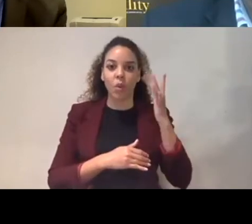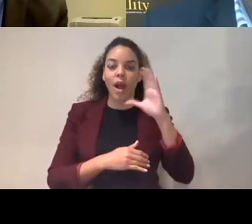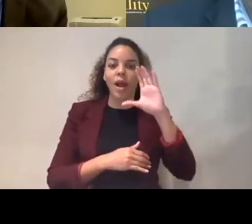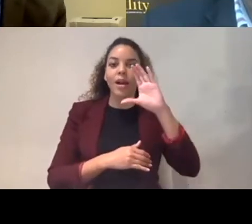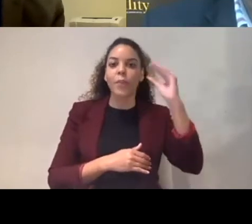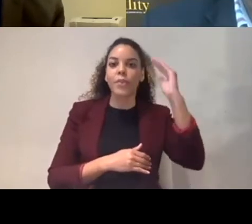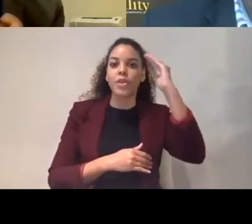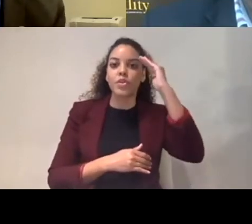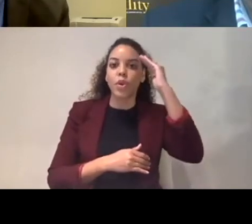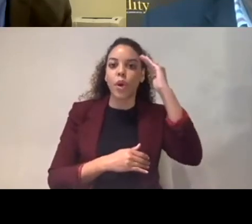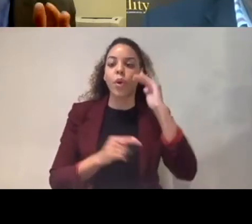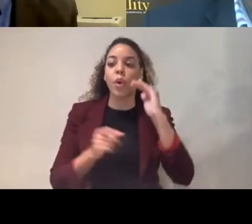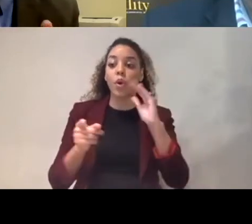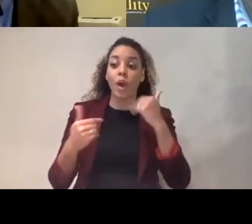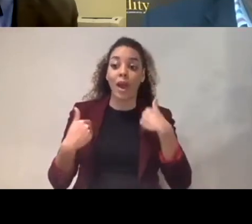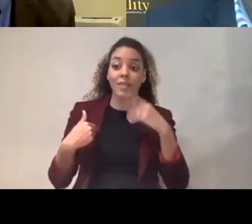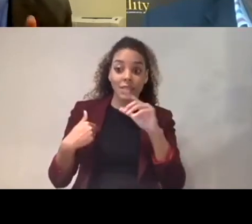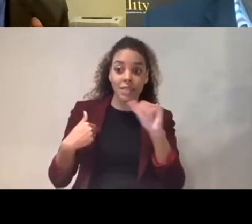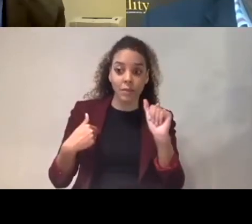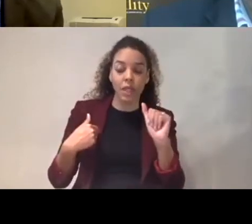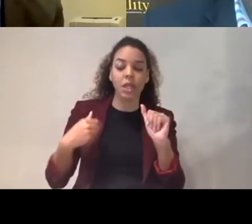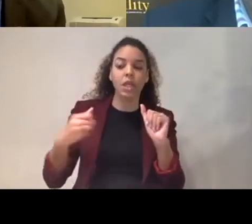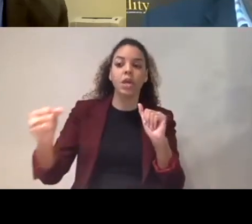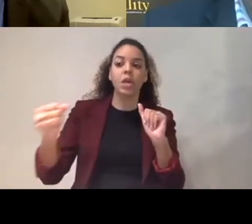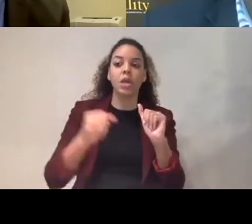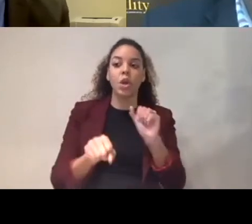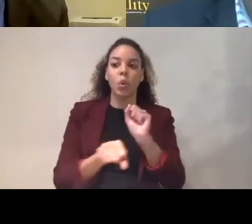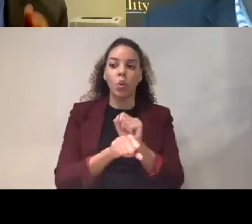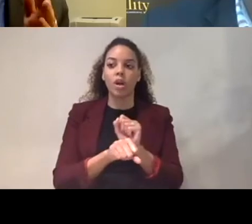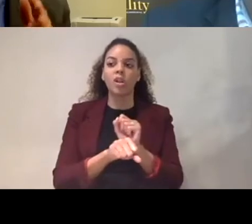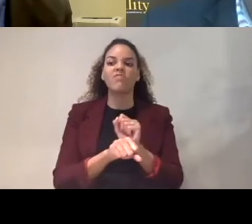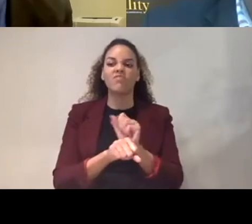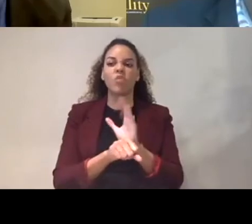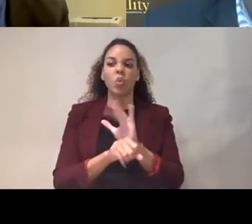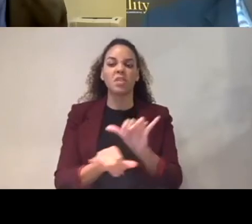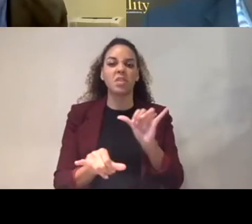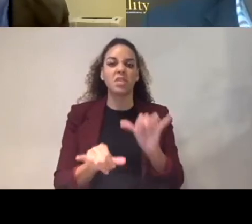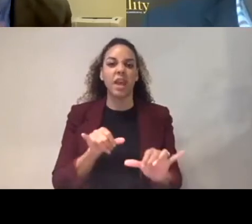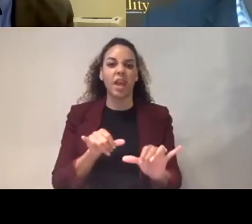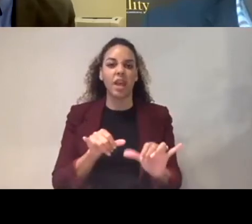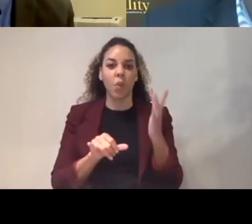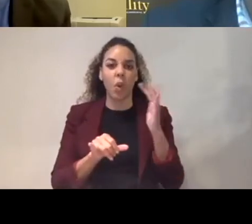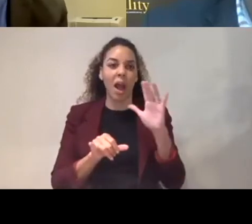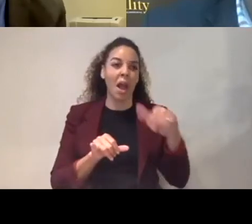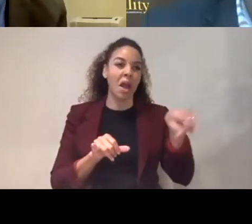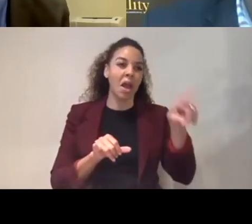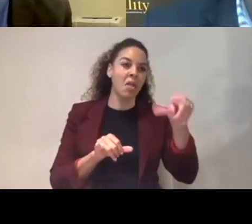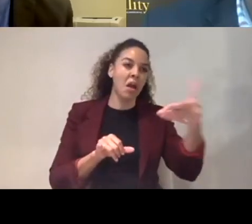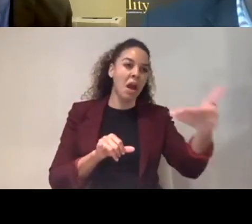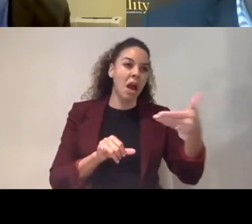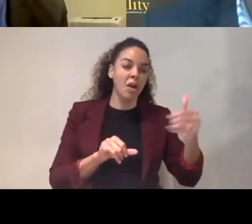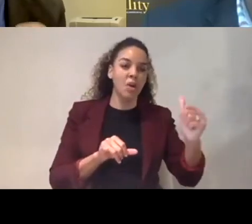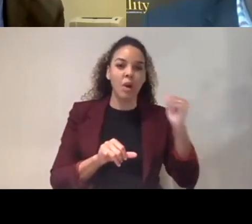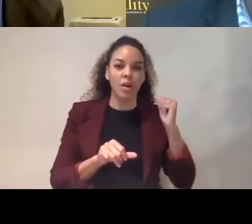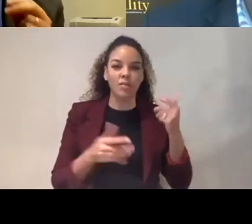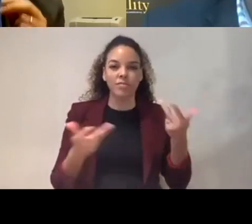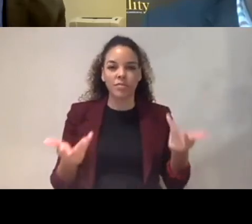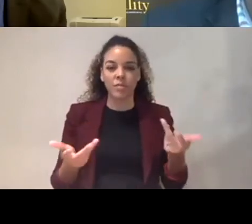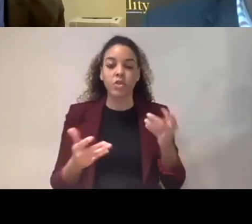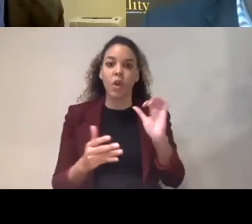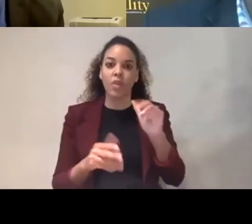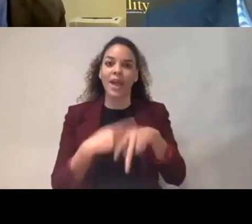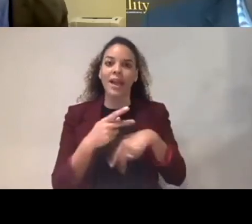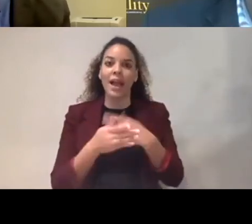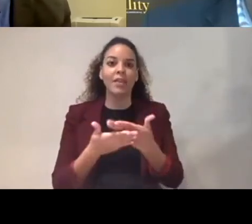as others, and it's incumbent on you as the leaders of your agency to be doing reviews of compensation and promotions to make sure you're